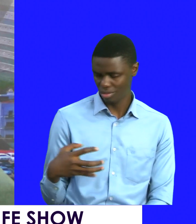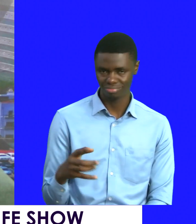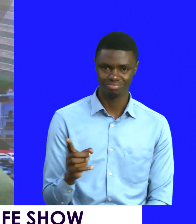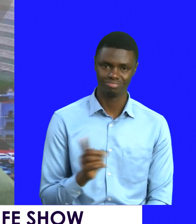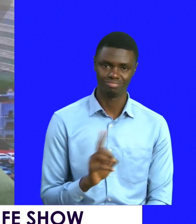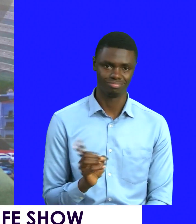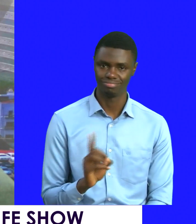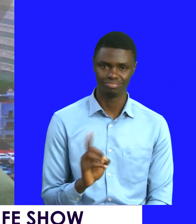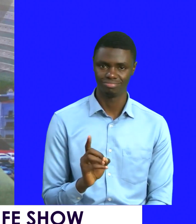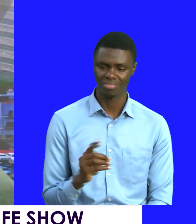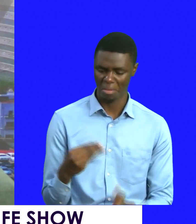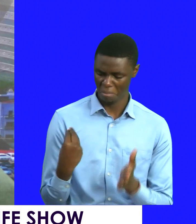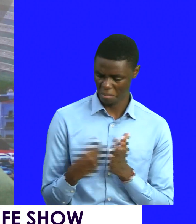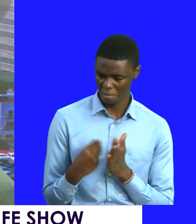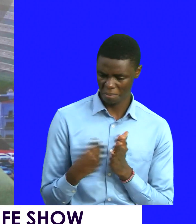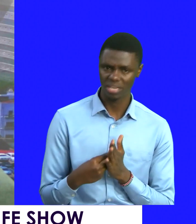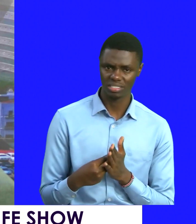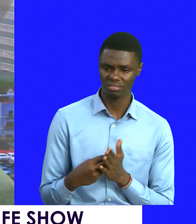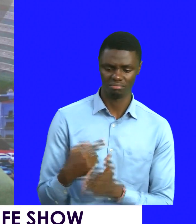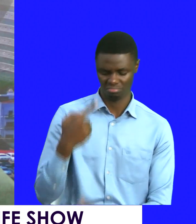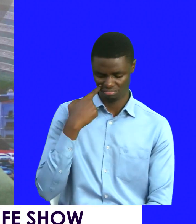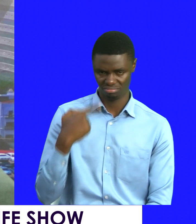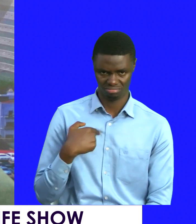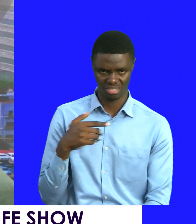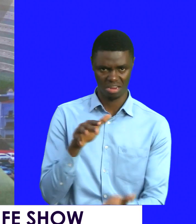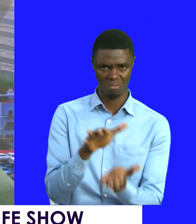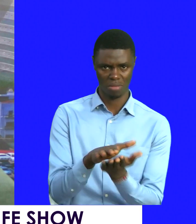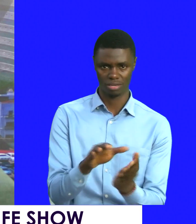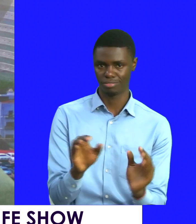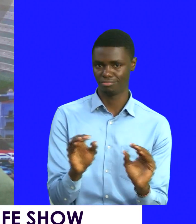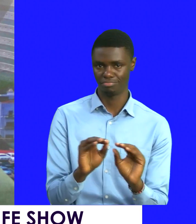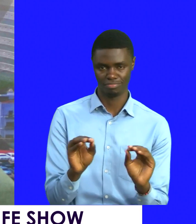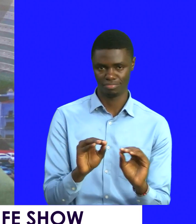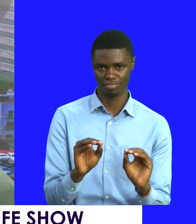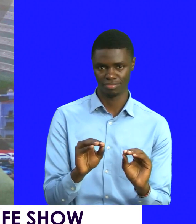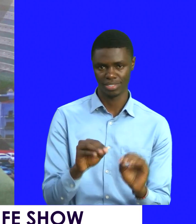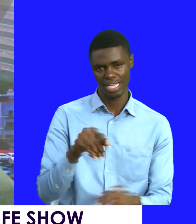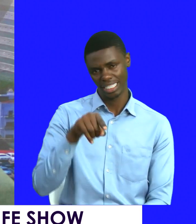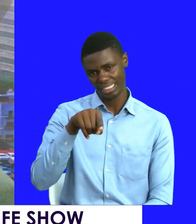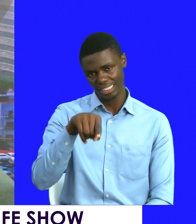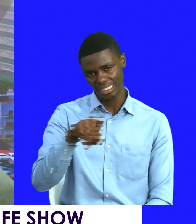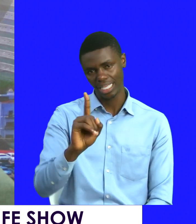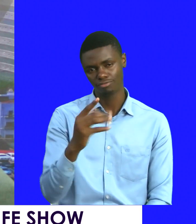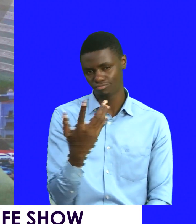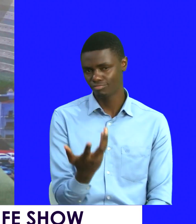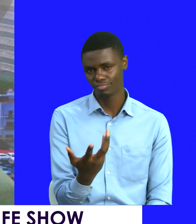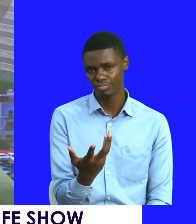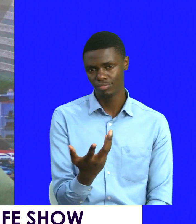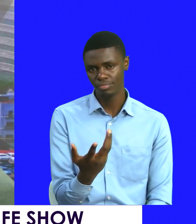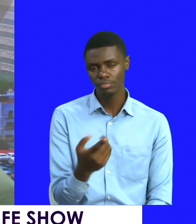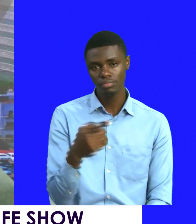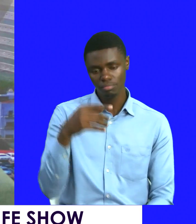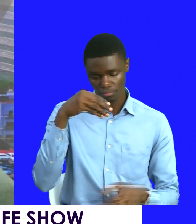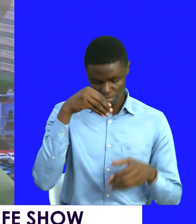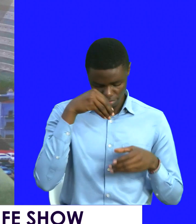it is not in the amount of money in your bank account. No, who you are is in